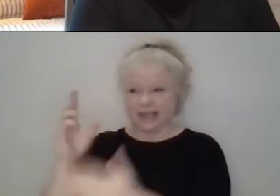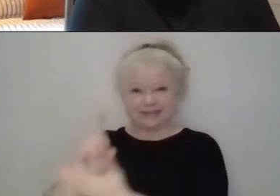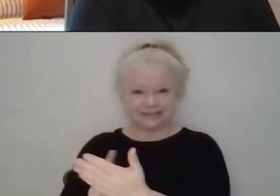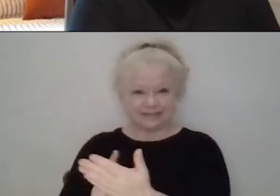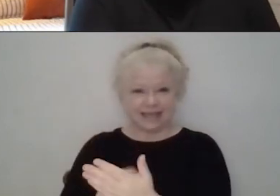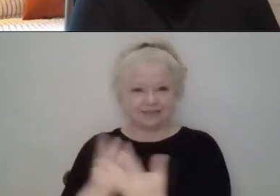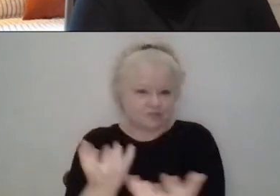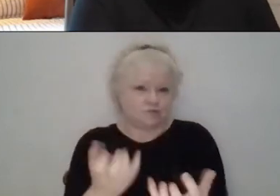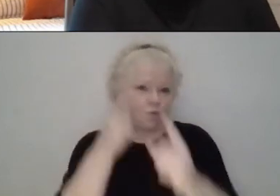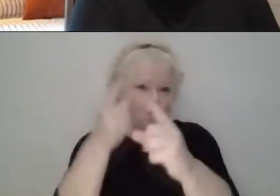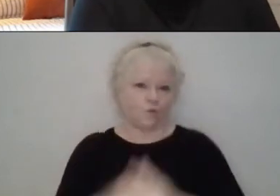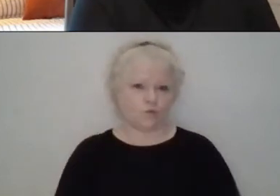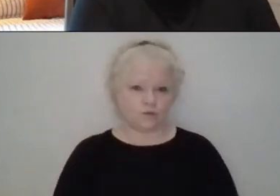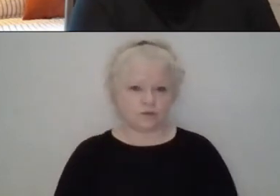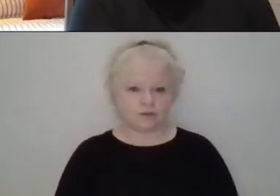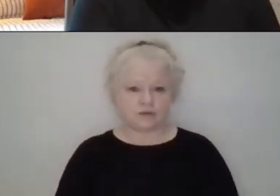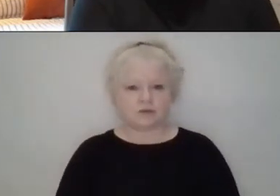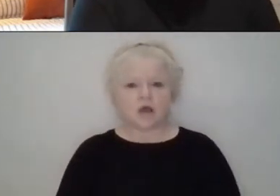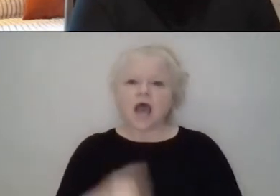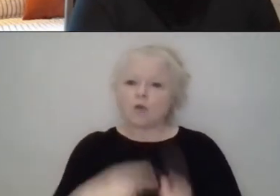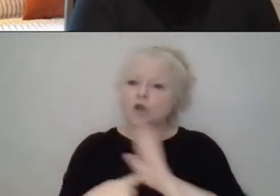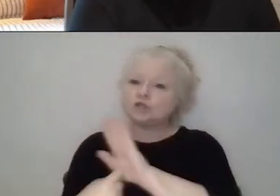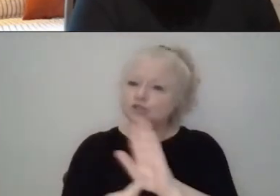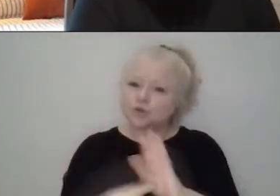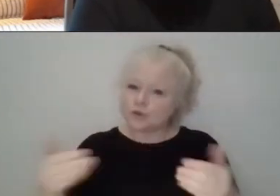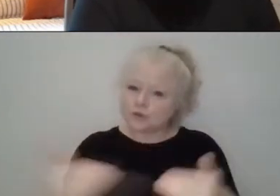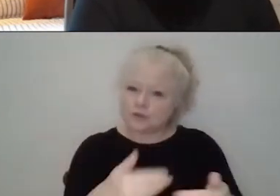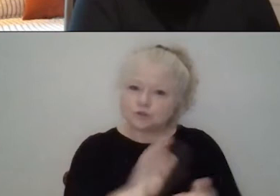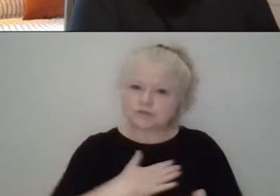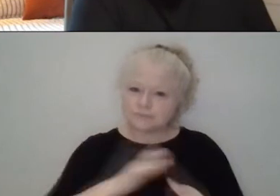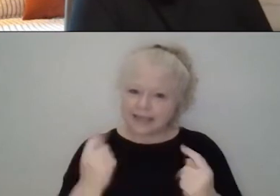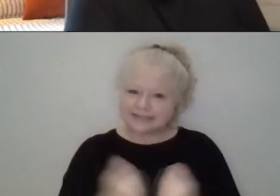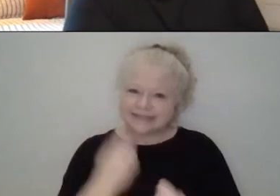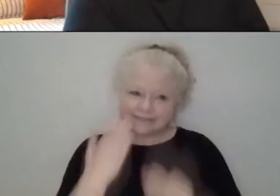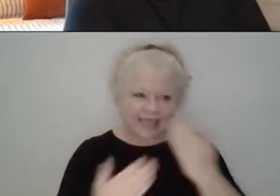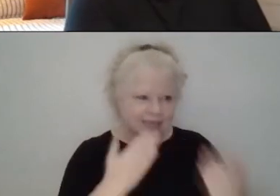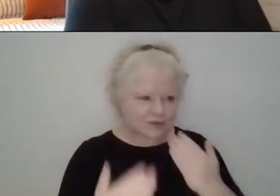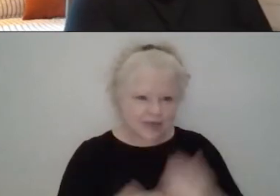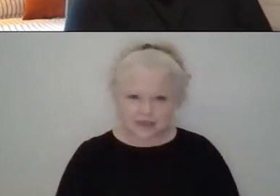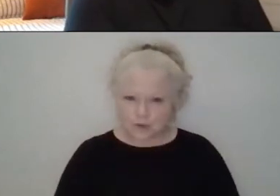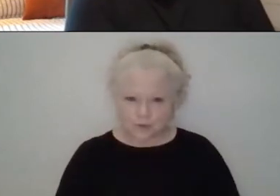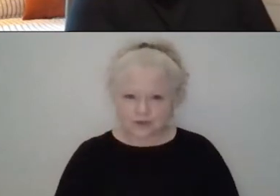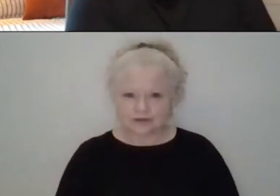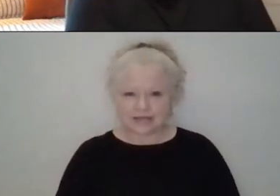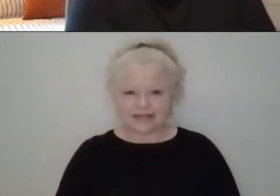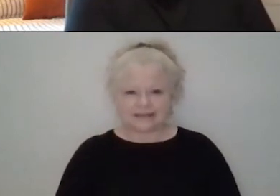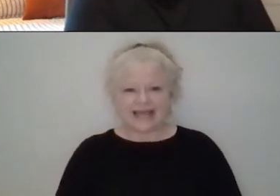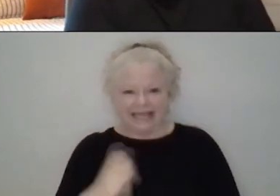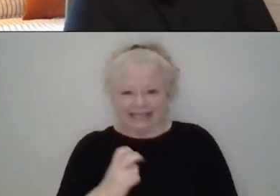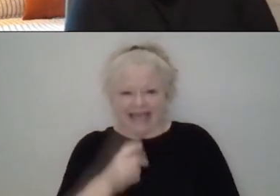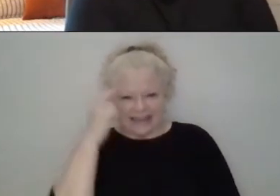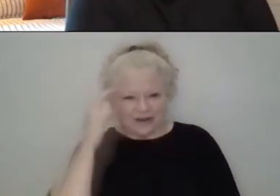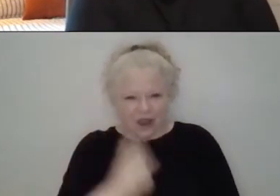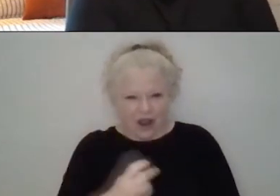for. So I just wanted you to meet some of my team on the editorial side. Thank you so much. I know it's hard to get out there and like,